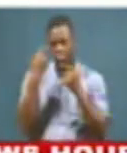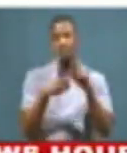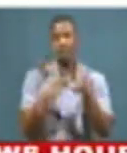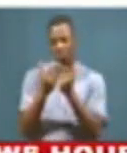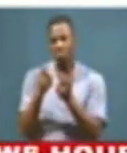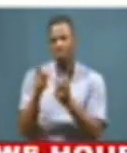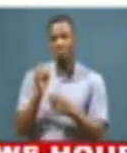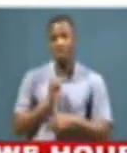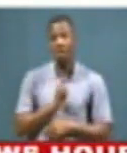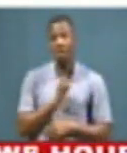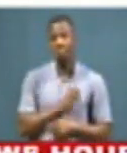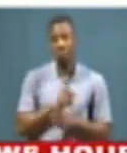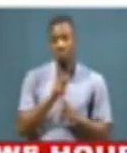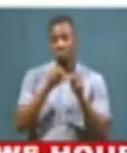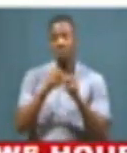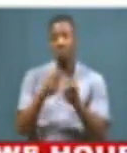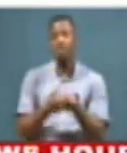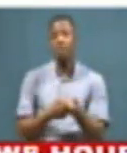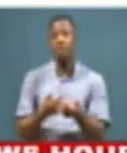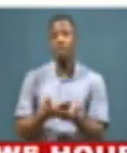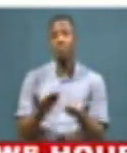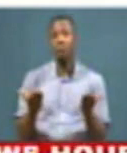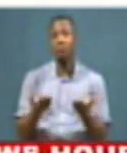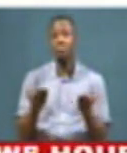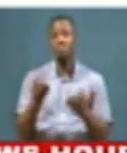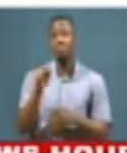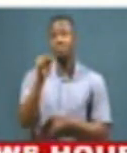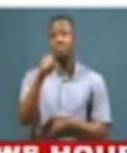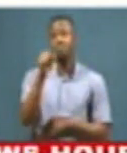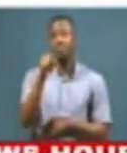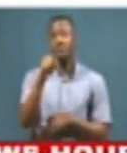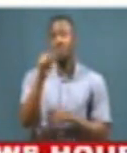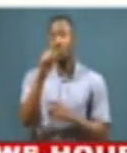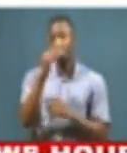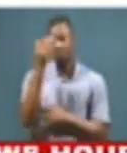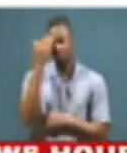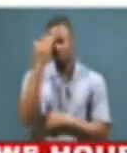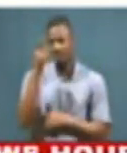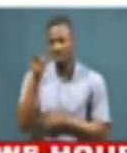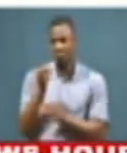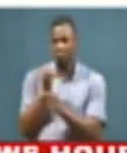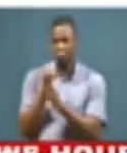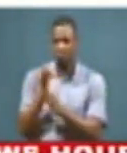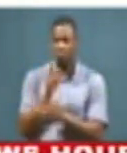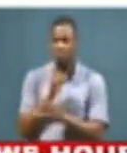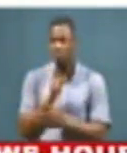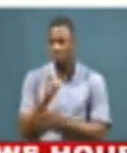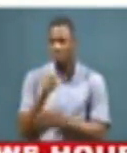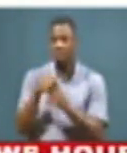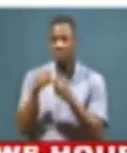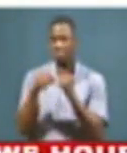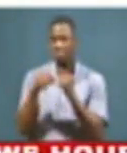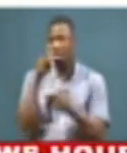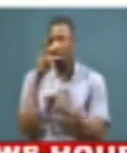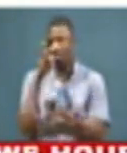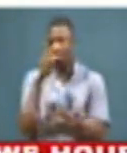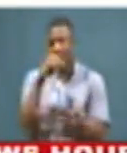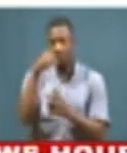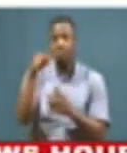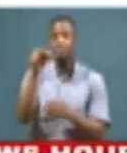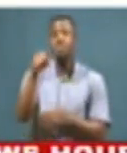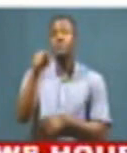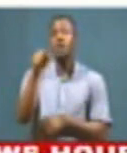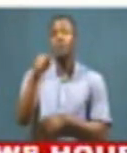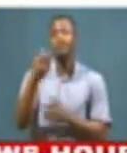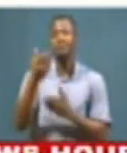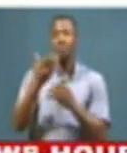representatives of the people of Ghana: the integrity of the judiciary and the continuing perception of corruption,